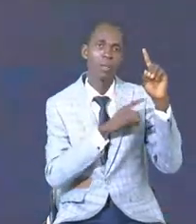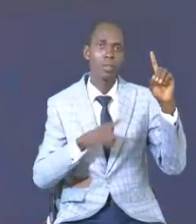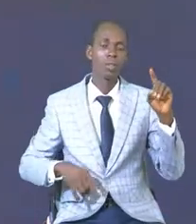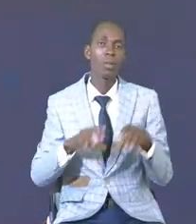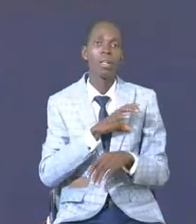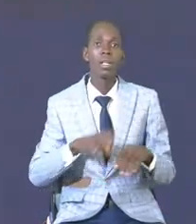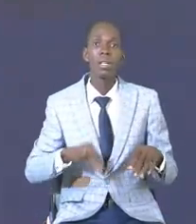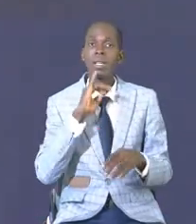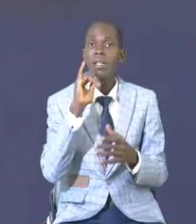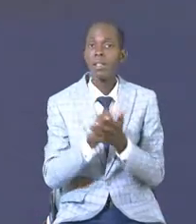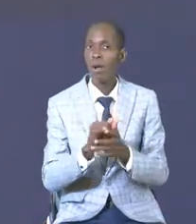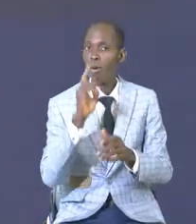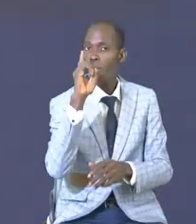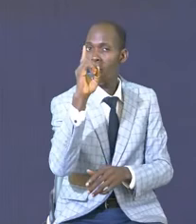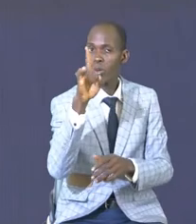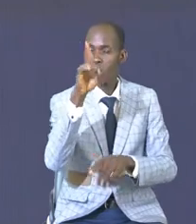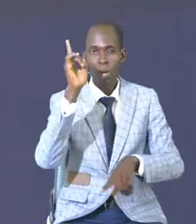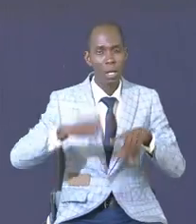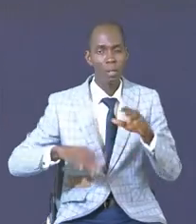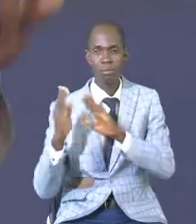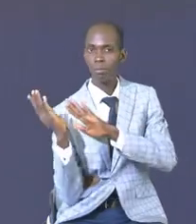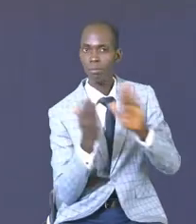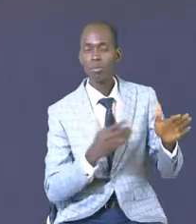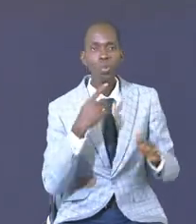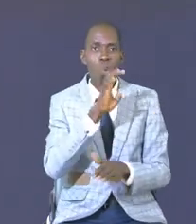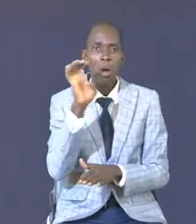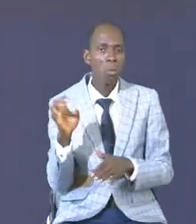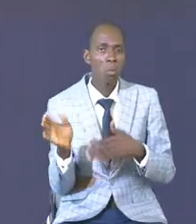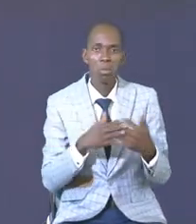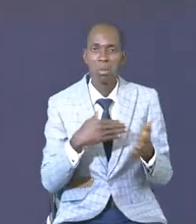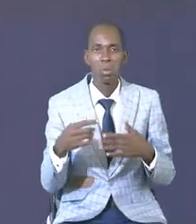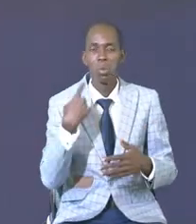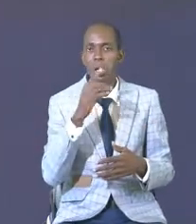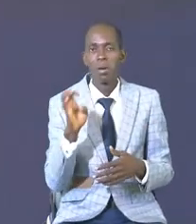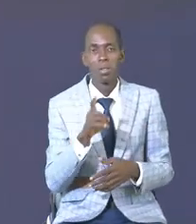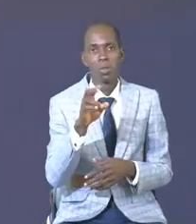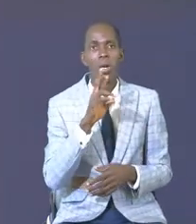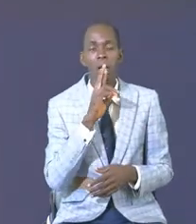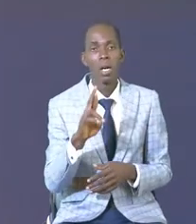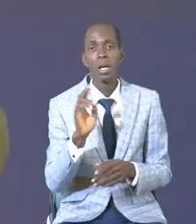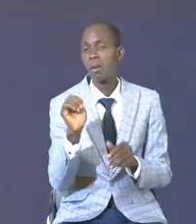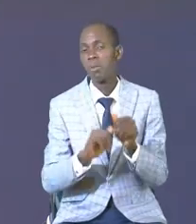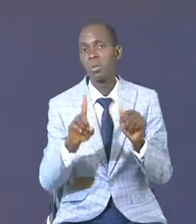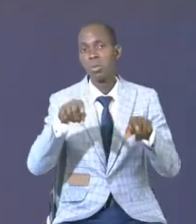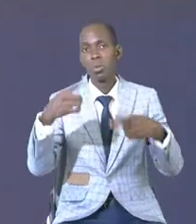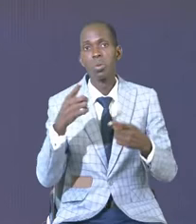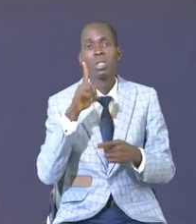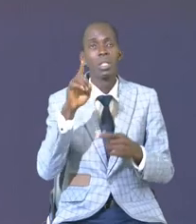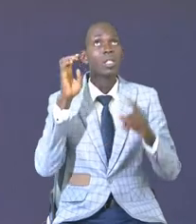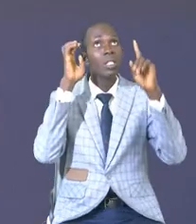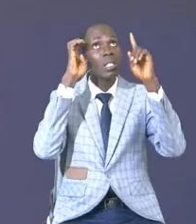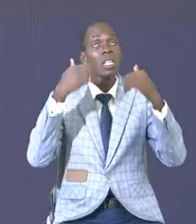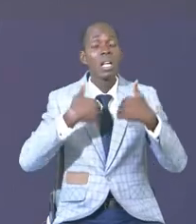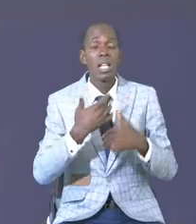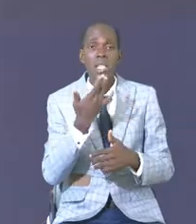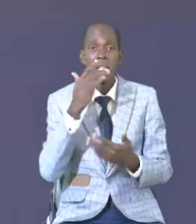you cannot neglect. Whoever you are and wherever you are going, it says he has tasted it for every man. And then